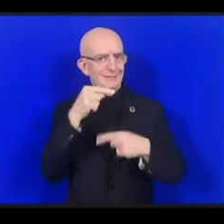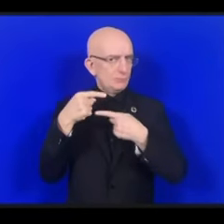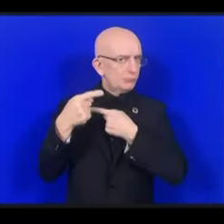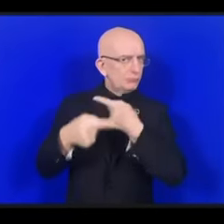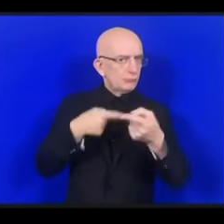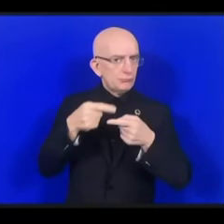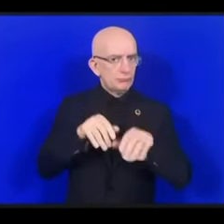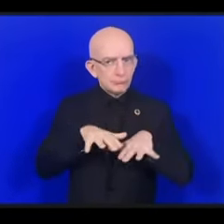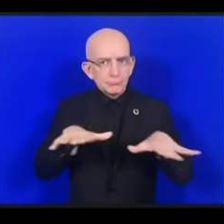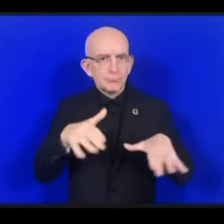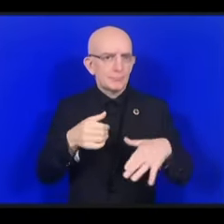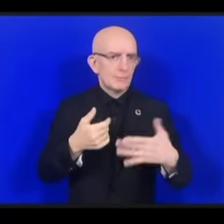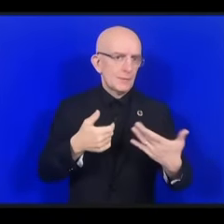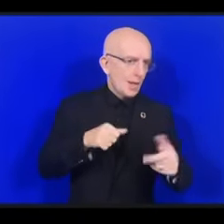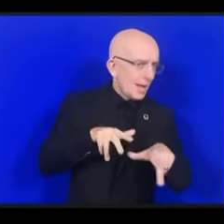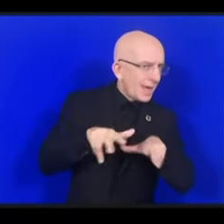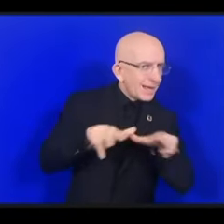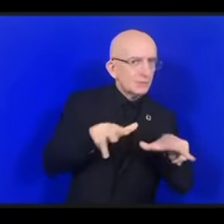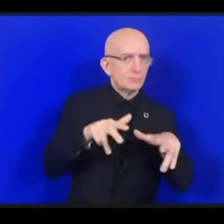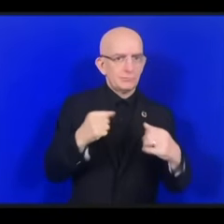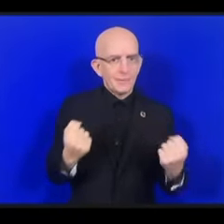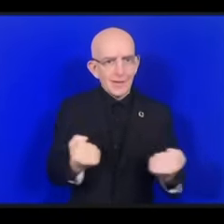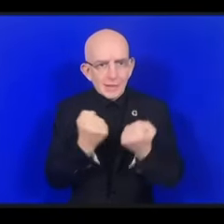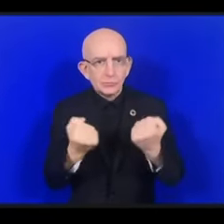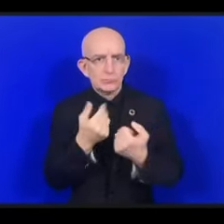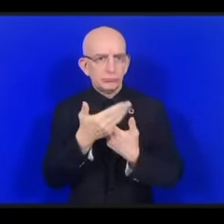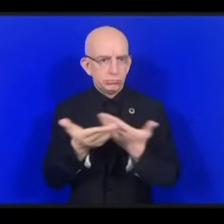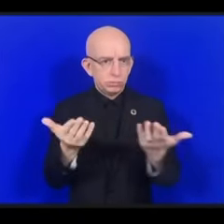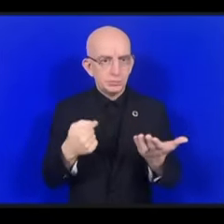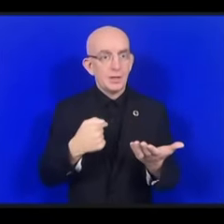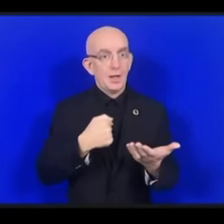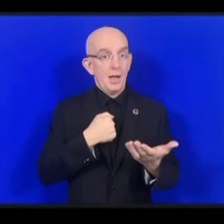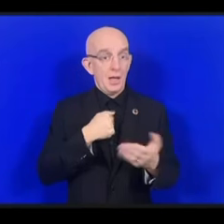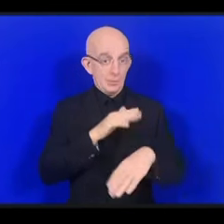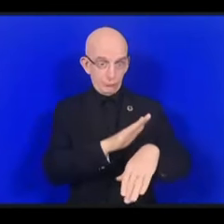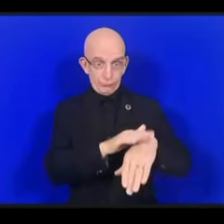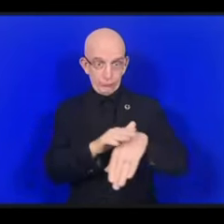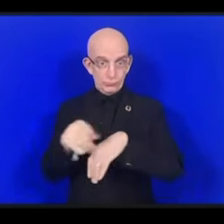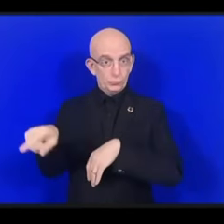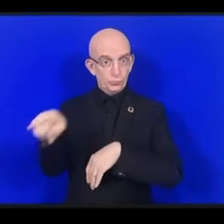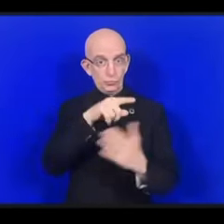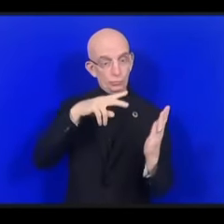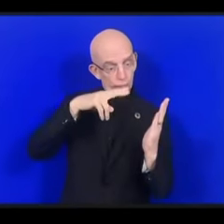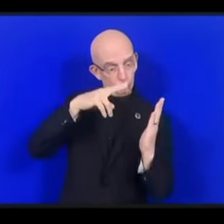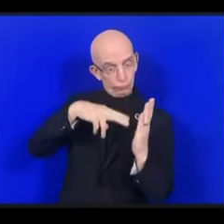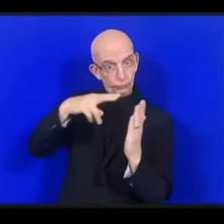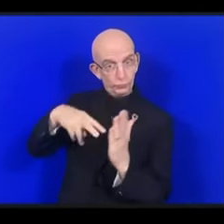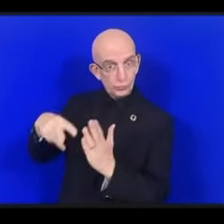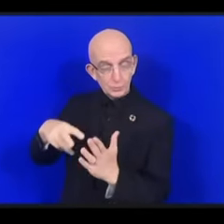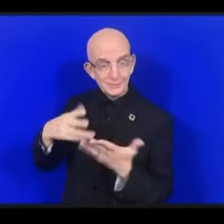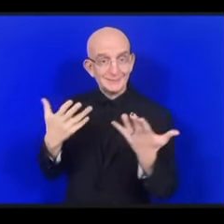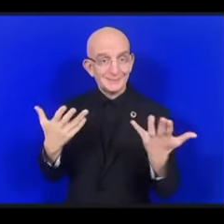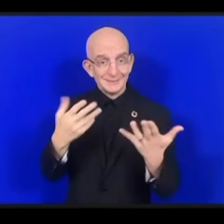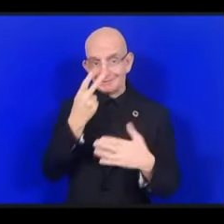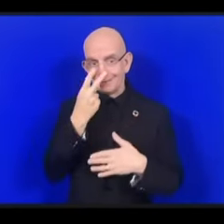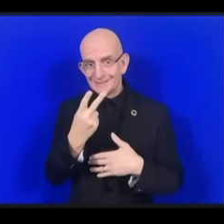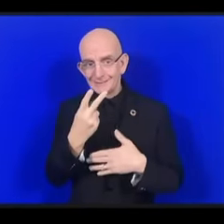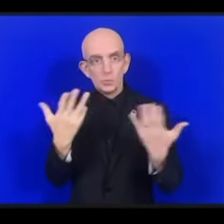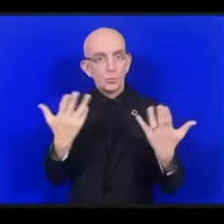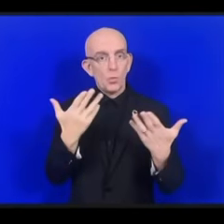First, the Kyoto IGF messages. Second, the 18 IGF summary